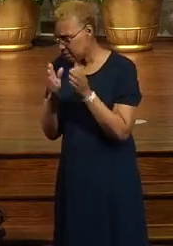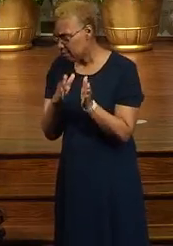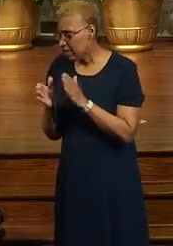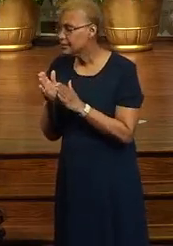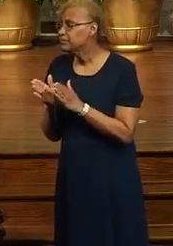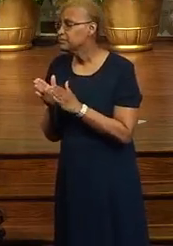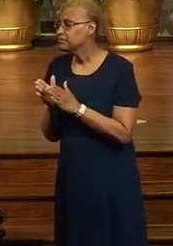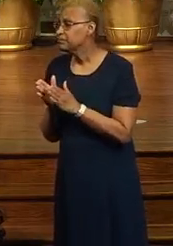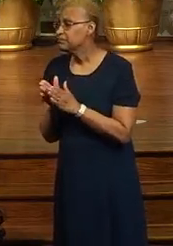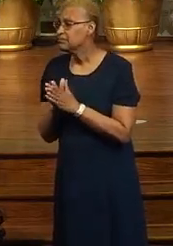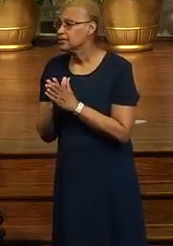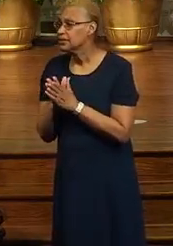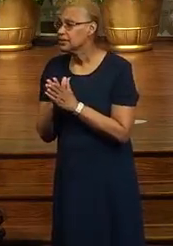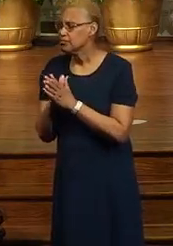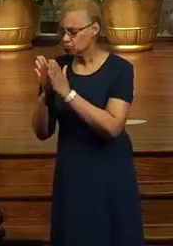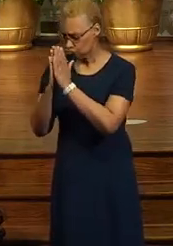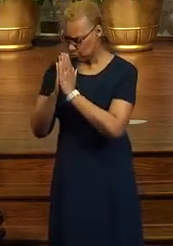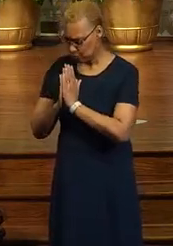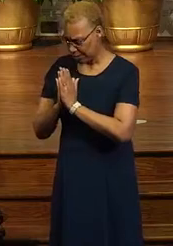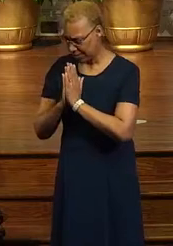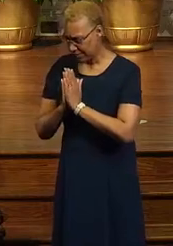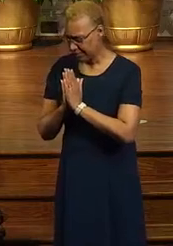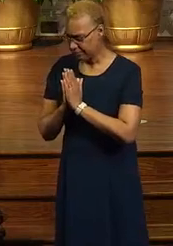spend some time with God first.